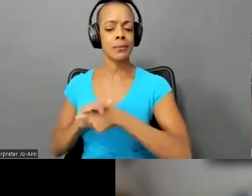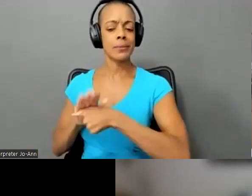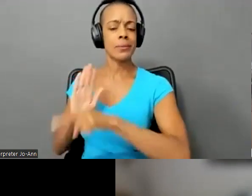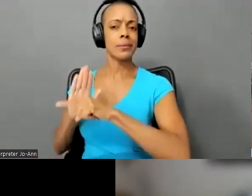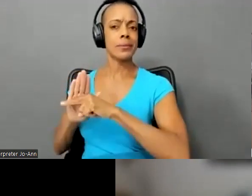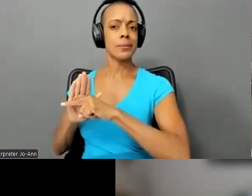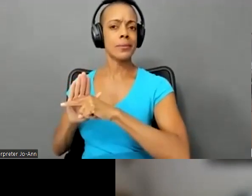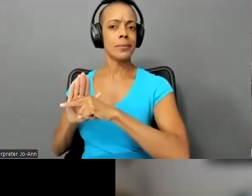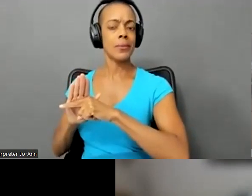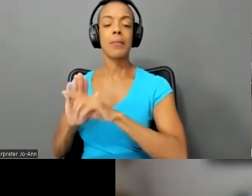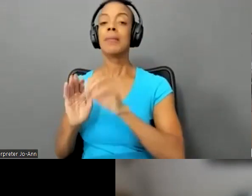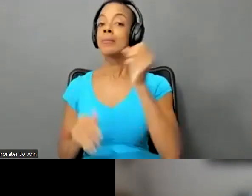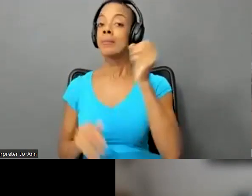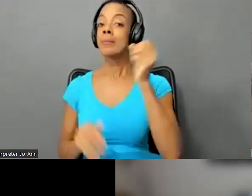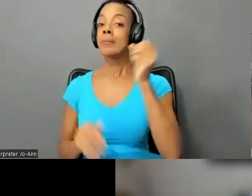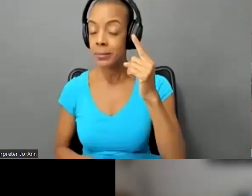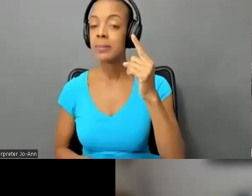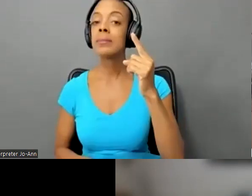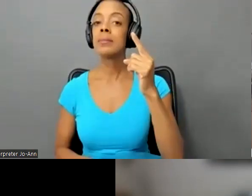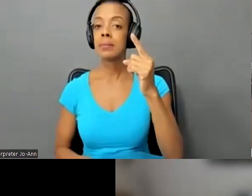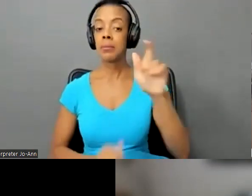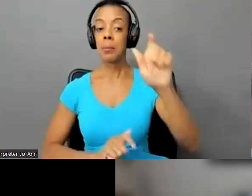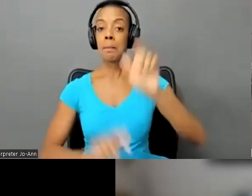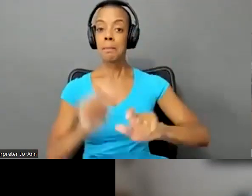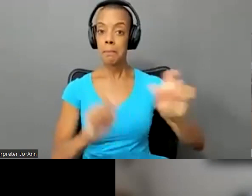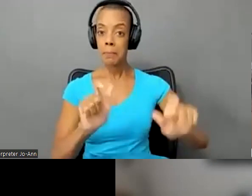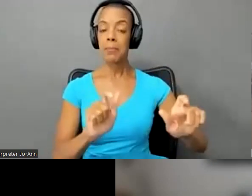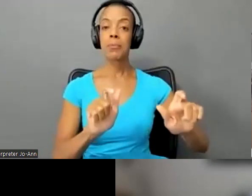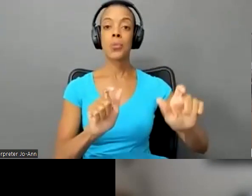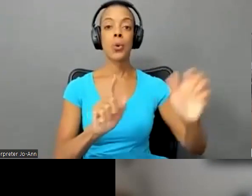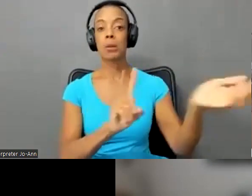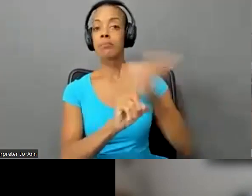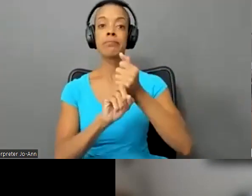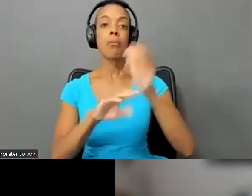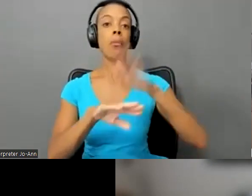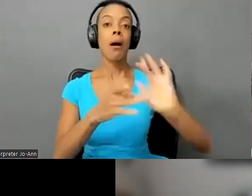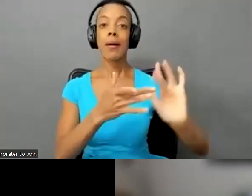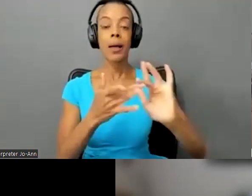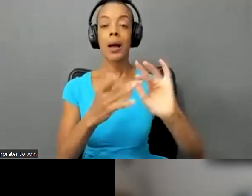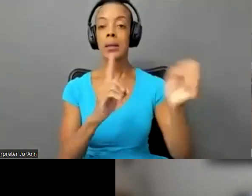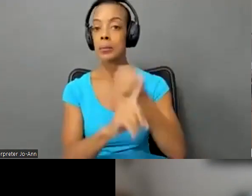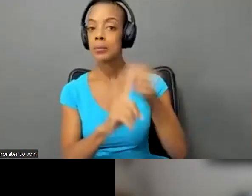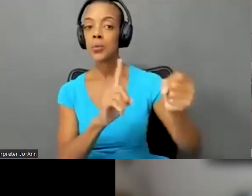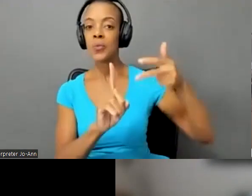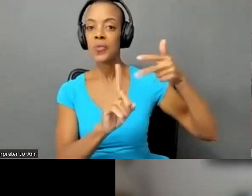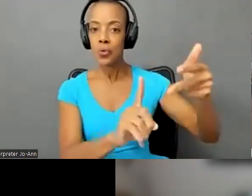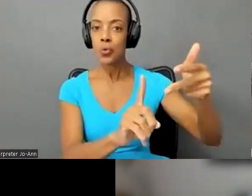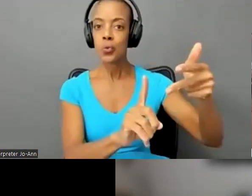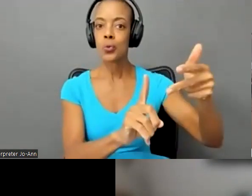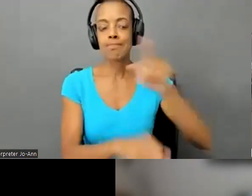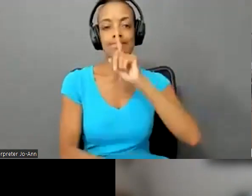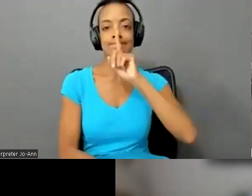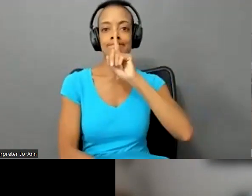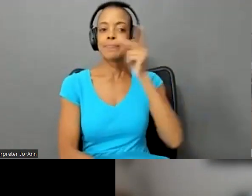arrests or people who have been captured in online abuse images or videos. You